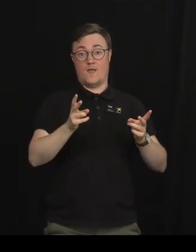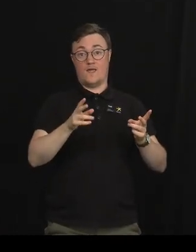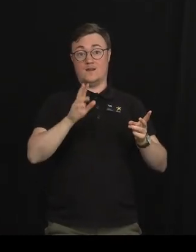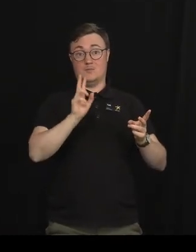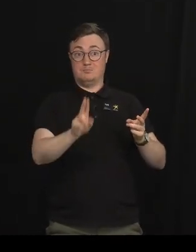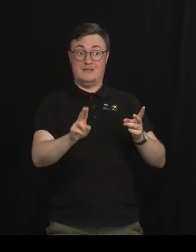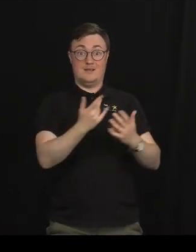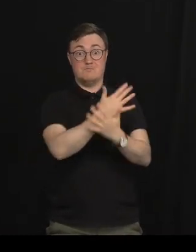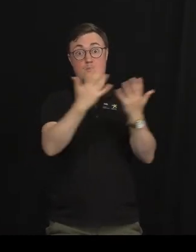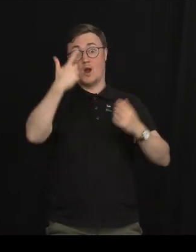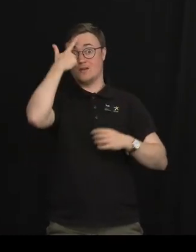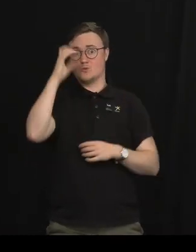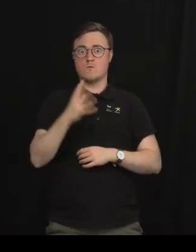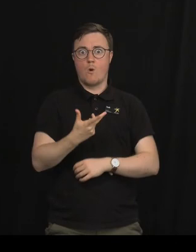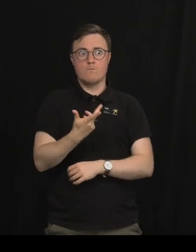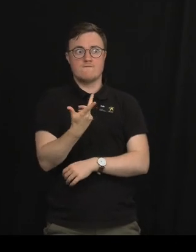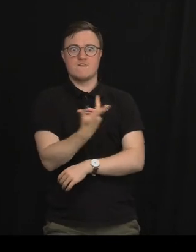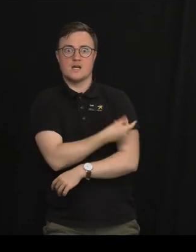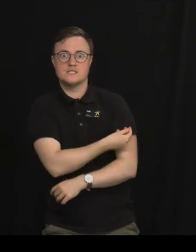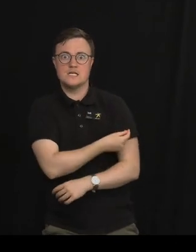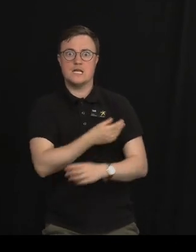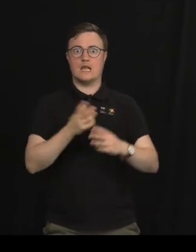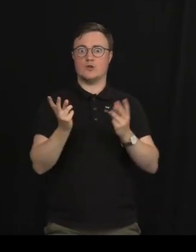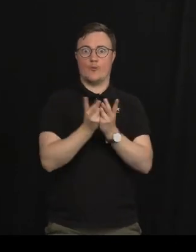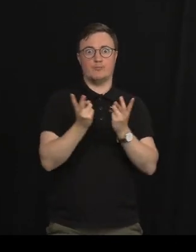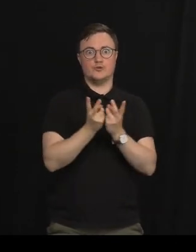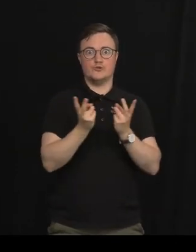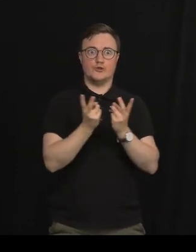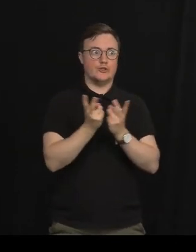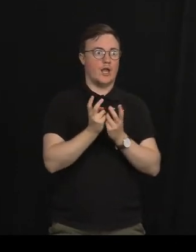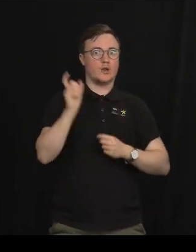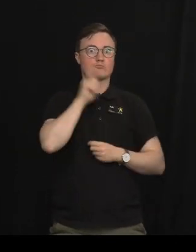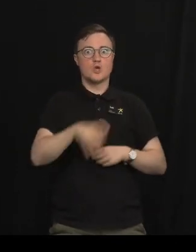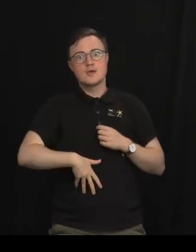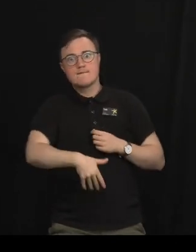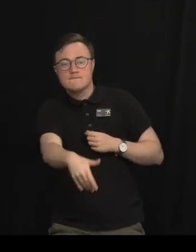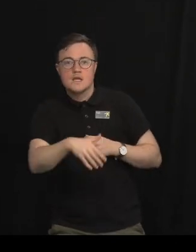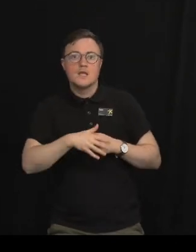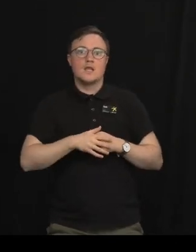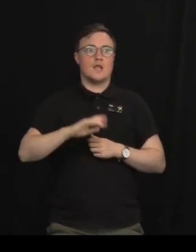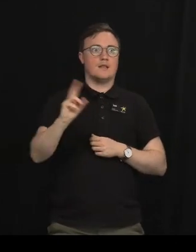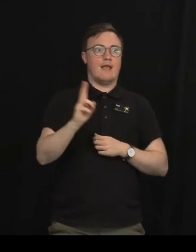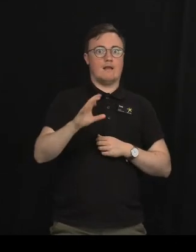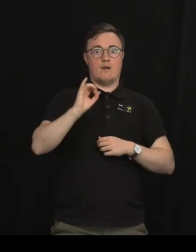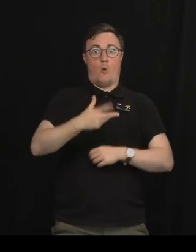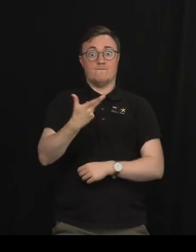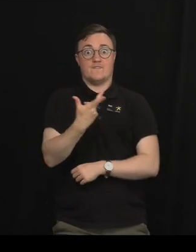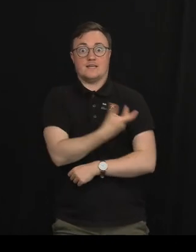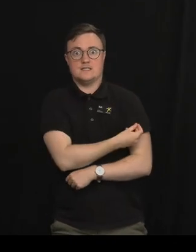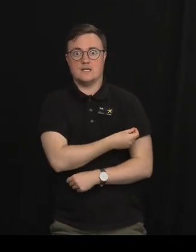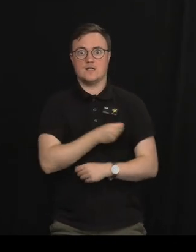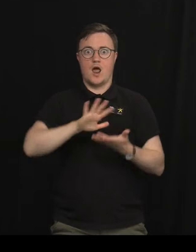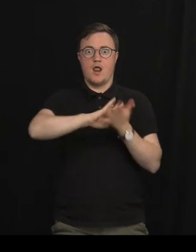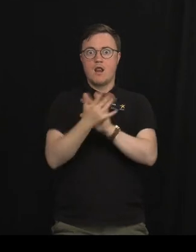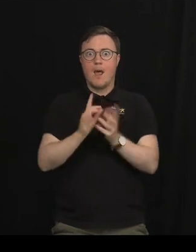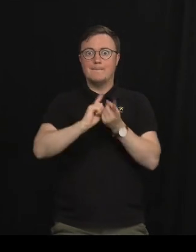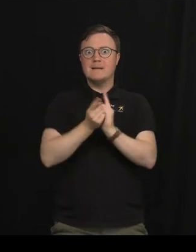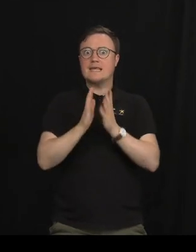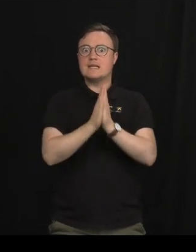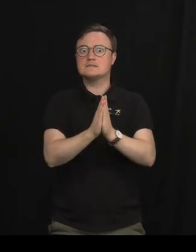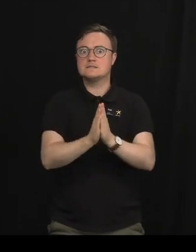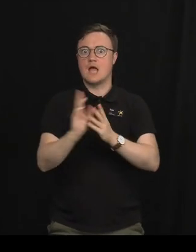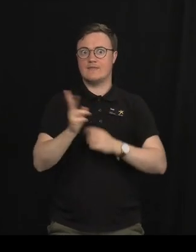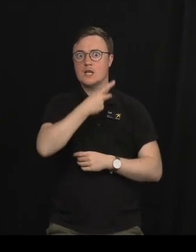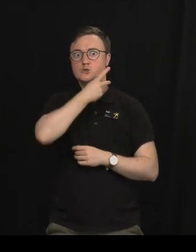you will be impotent. If you're a man, you will never be pregnant. You will become a Christian or a Jew in a 10-year period. I